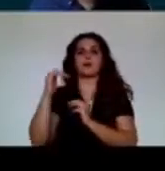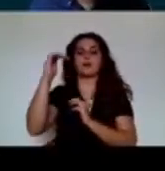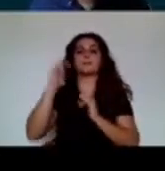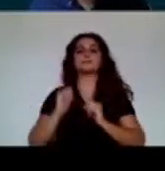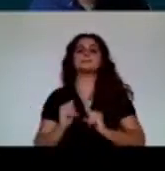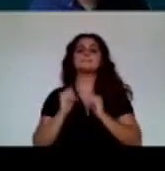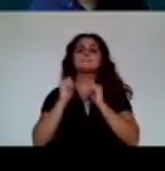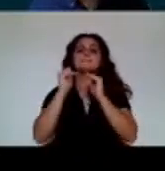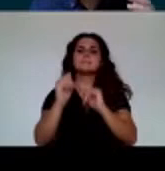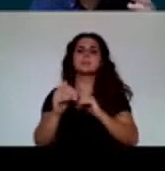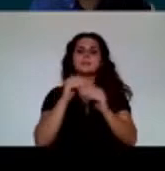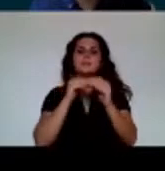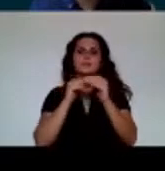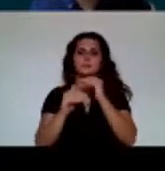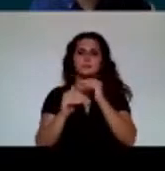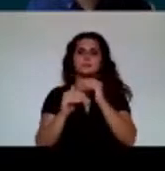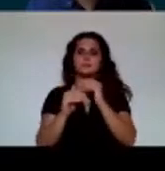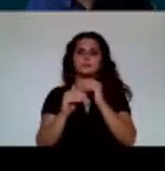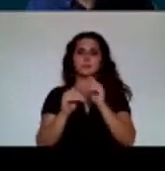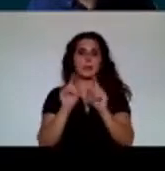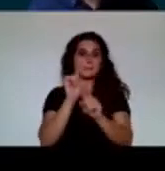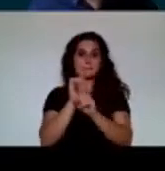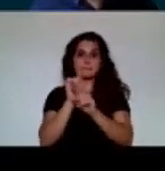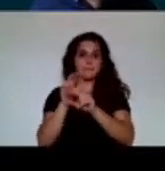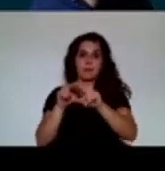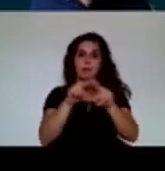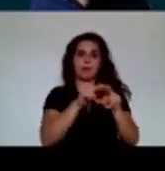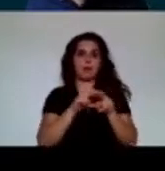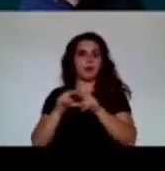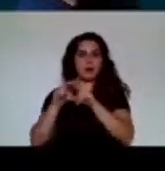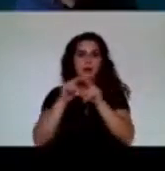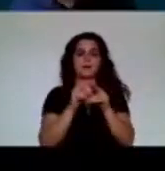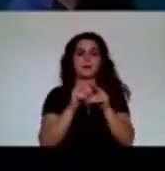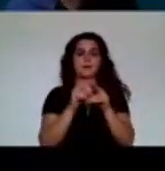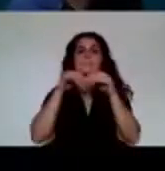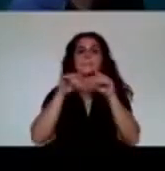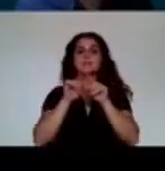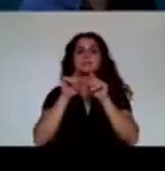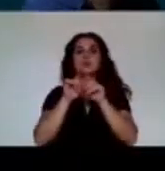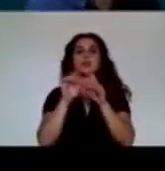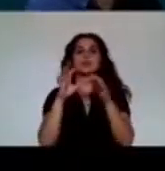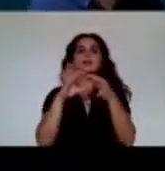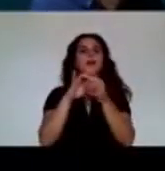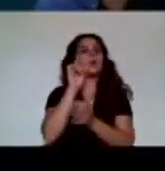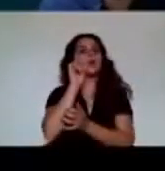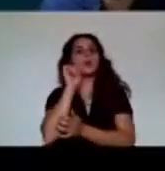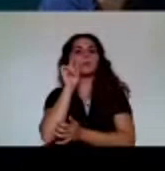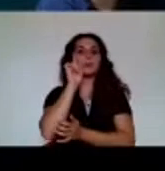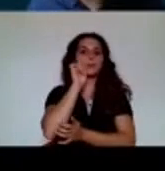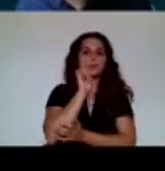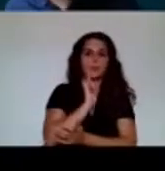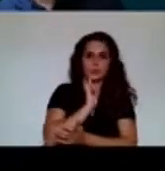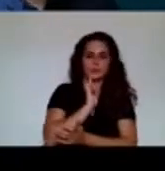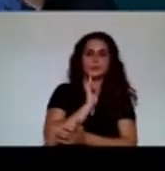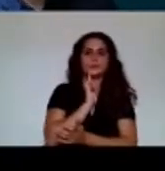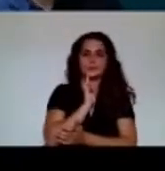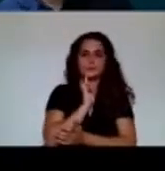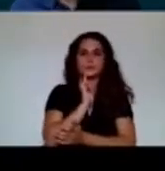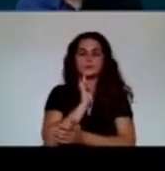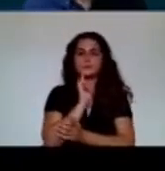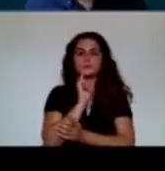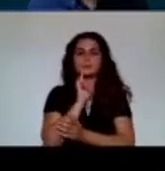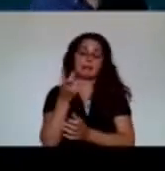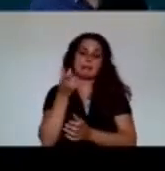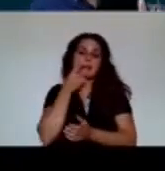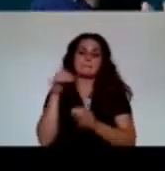did so the same analysis, but now splitting by the gender of the attendee in our